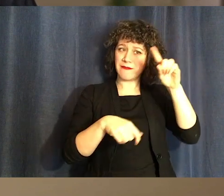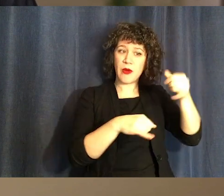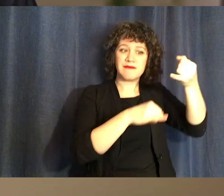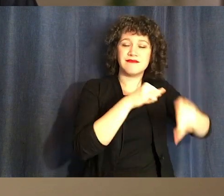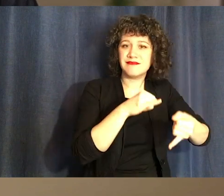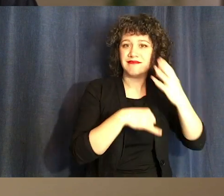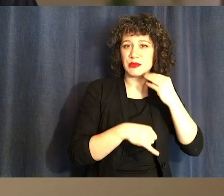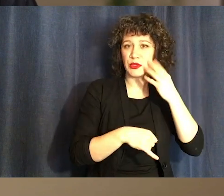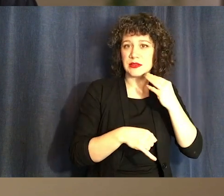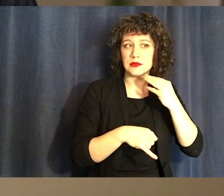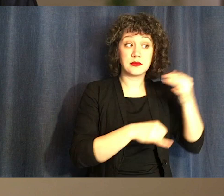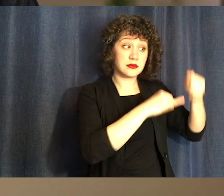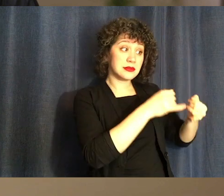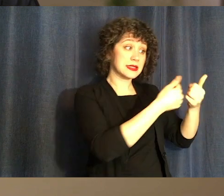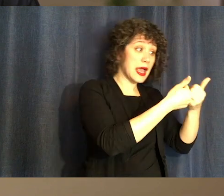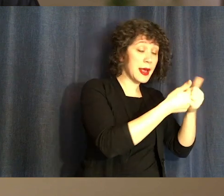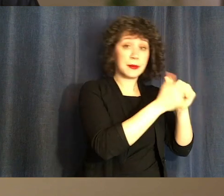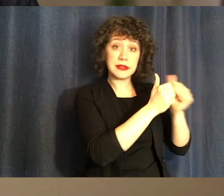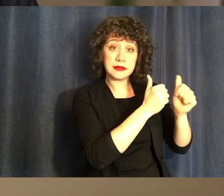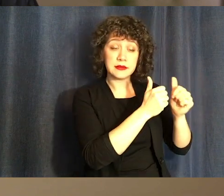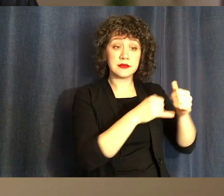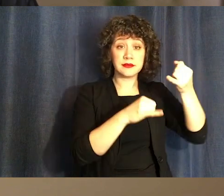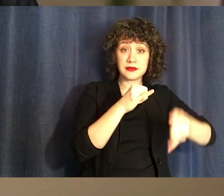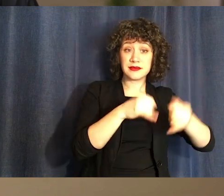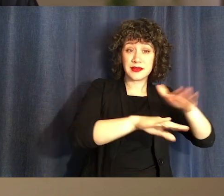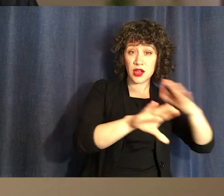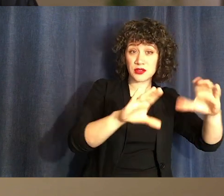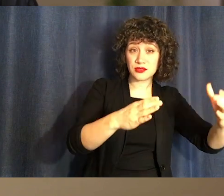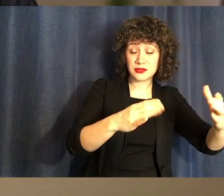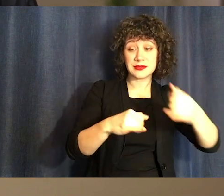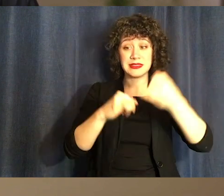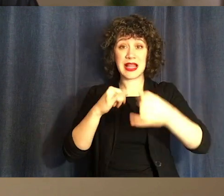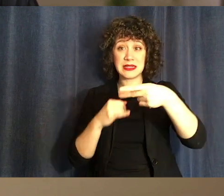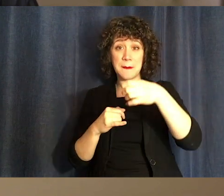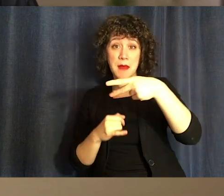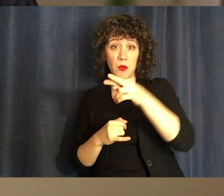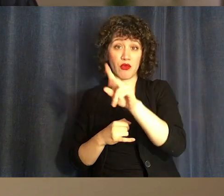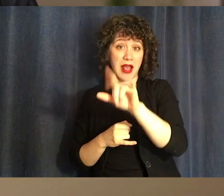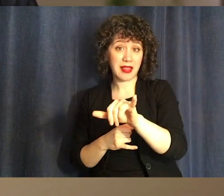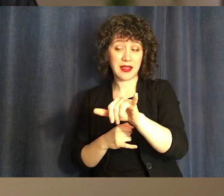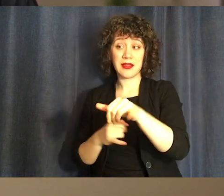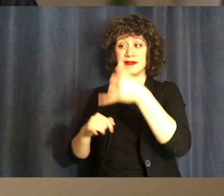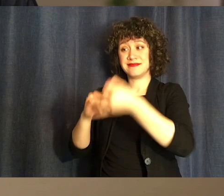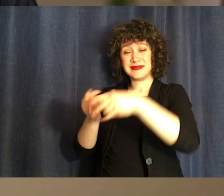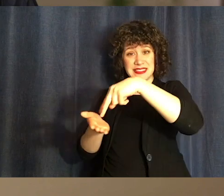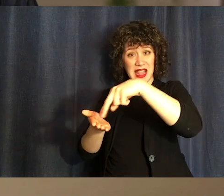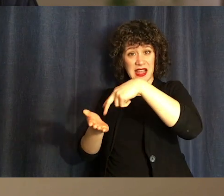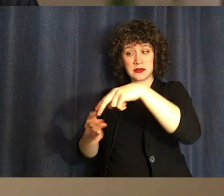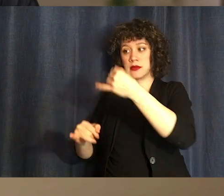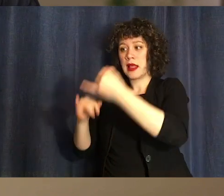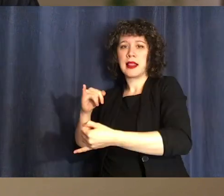meet, final concert, final pep rally, final dance, final time closing your